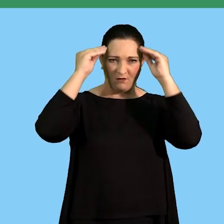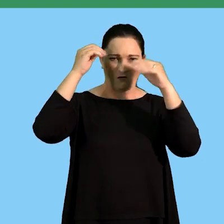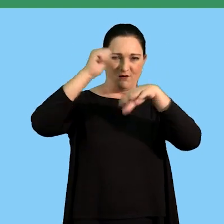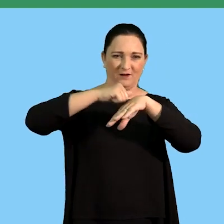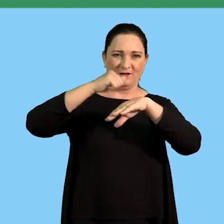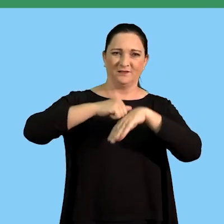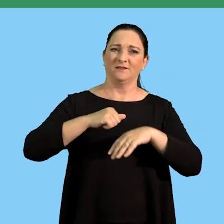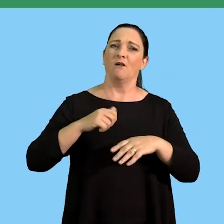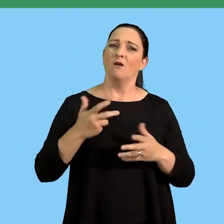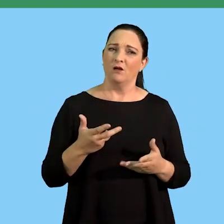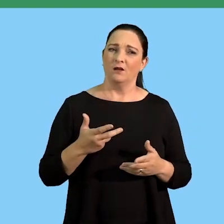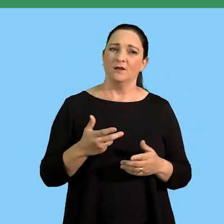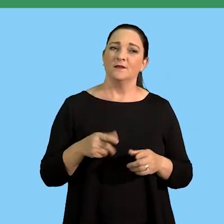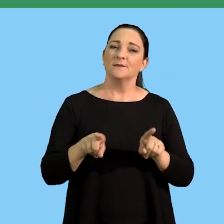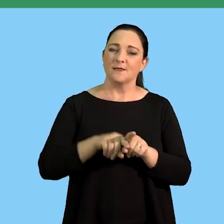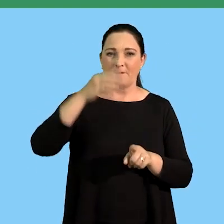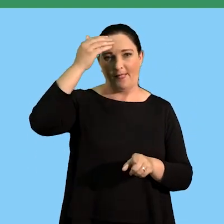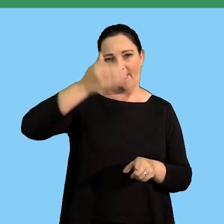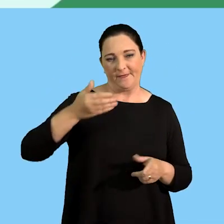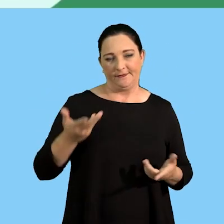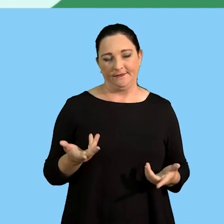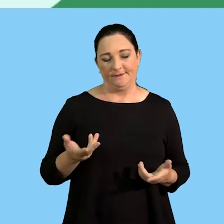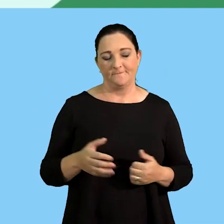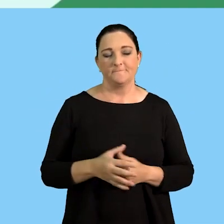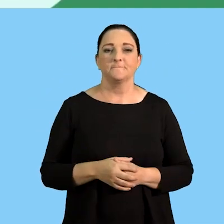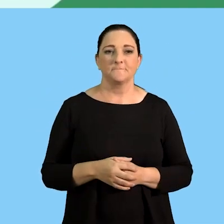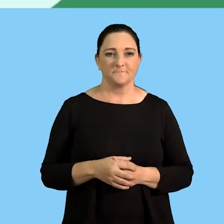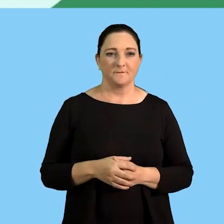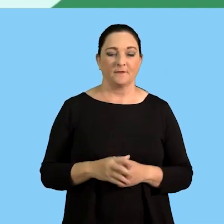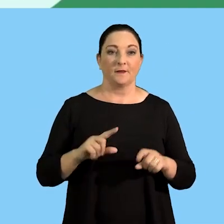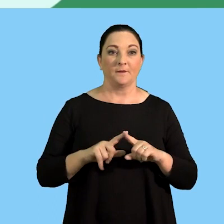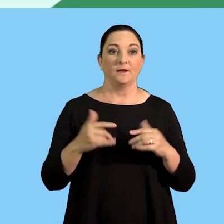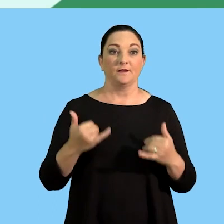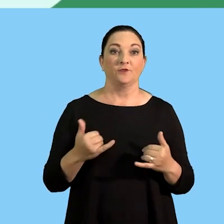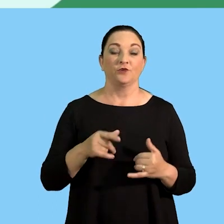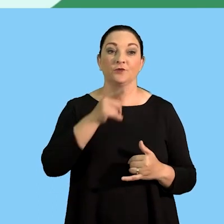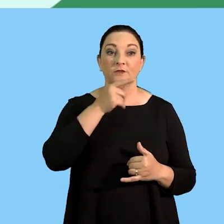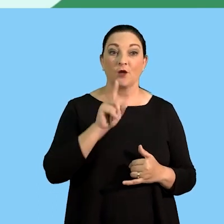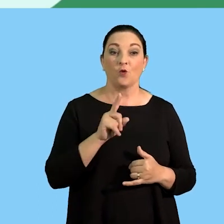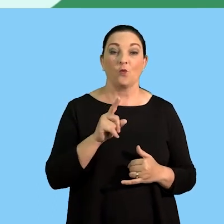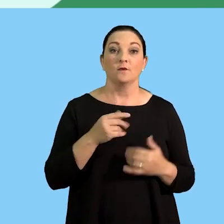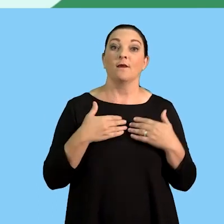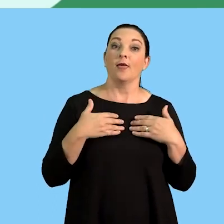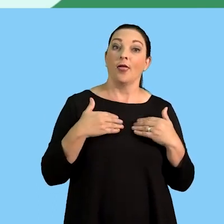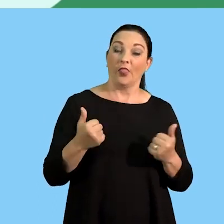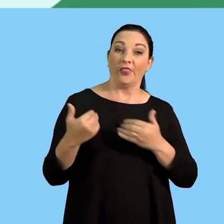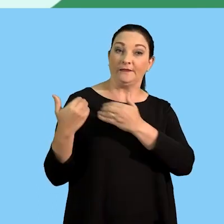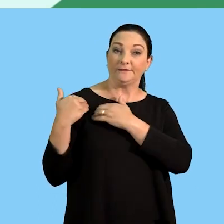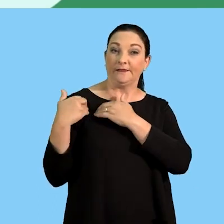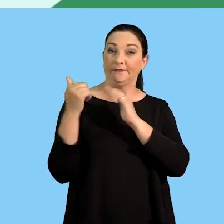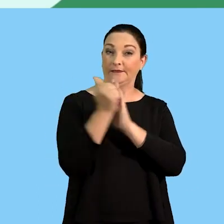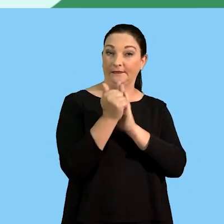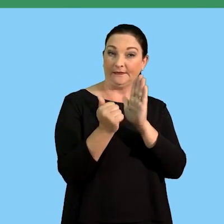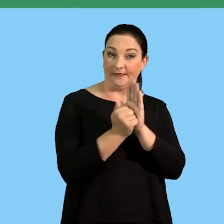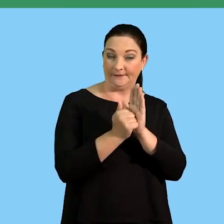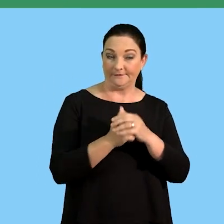grade 11s, is also the same as a helmet. Now, let's look at the Health and Safety